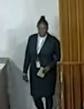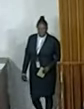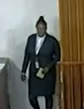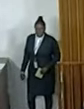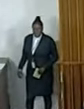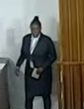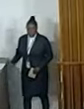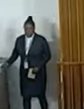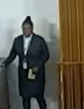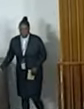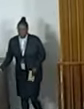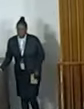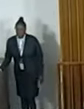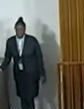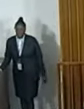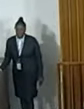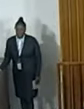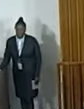Madam Speaker,